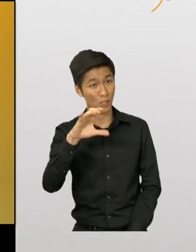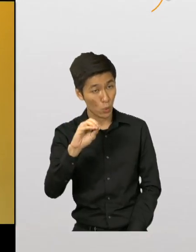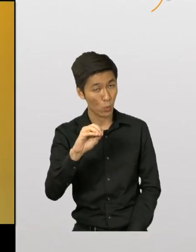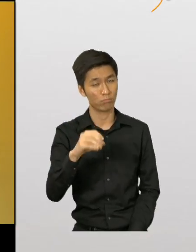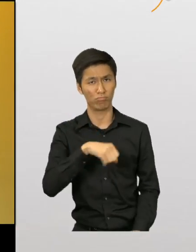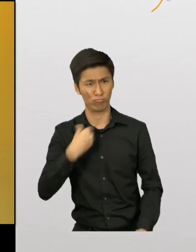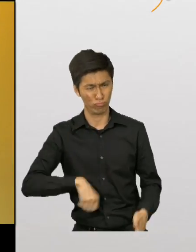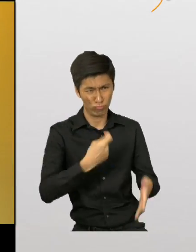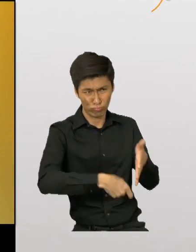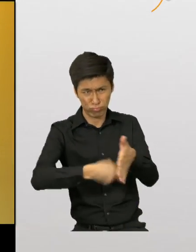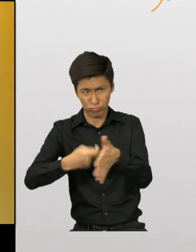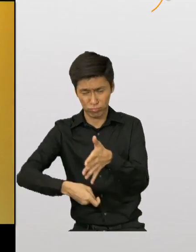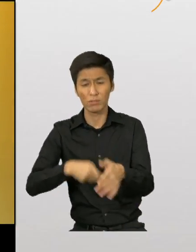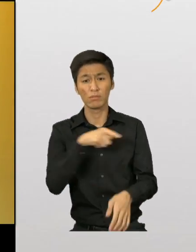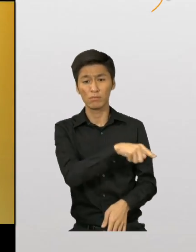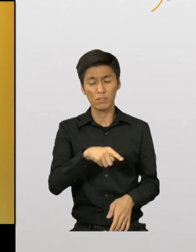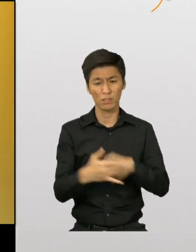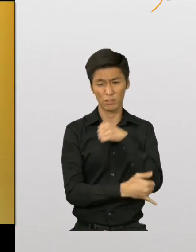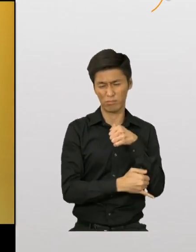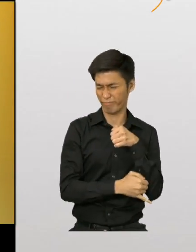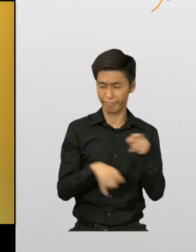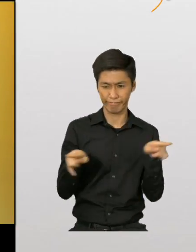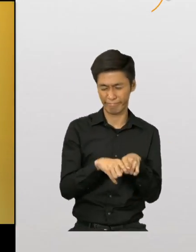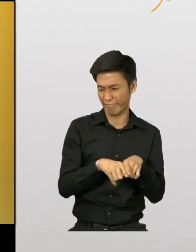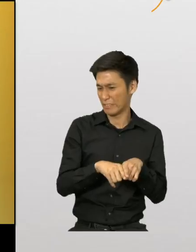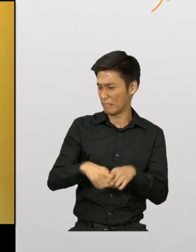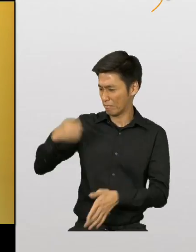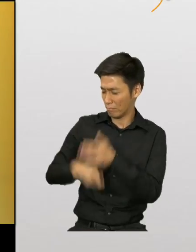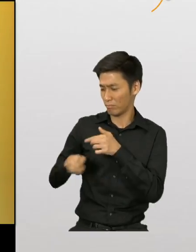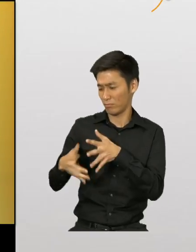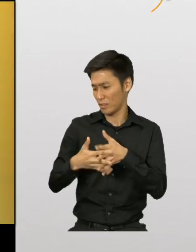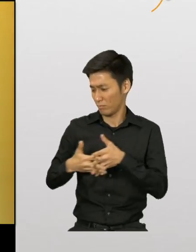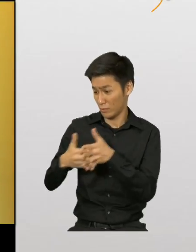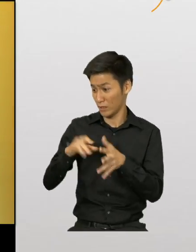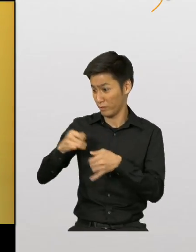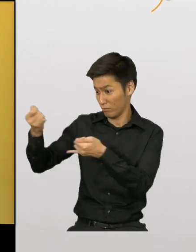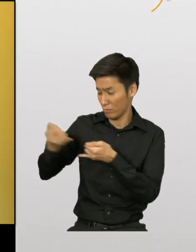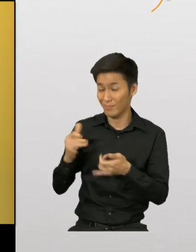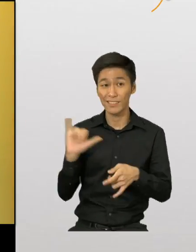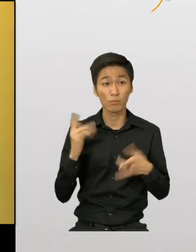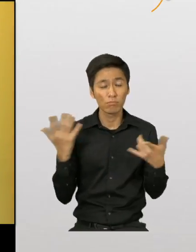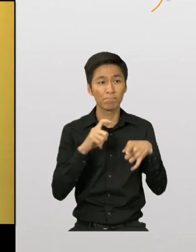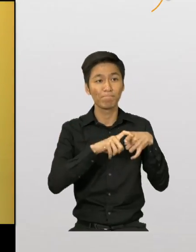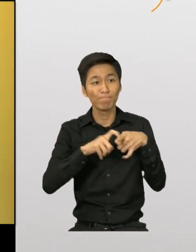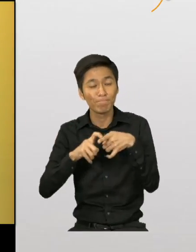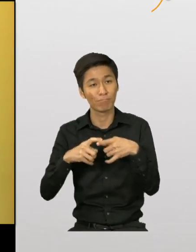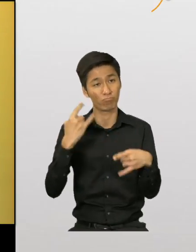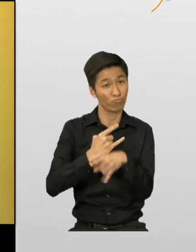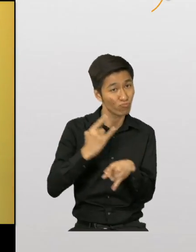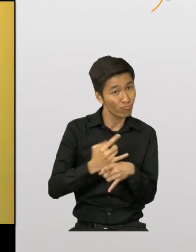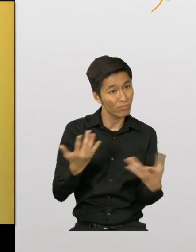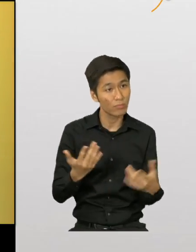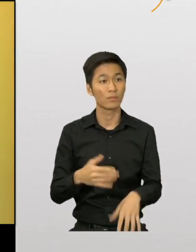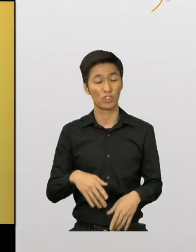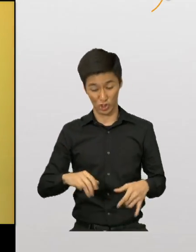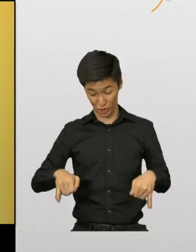These countries are retaliating, imposing their own tariffs on US exports like soybeans, bourbon, blue